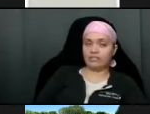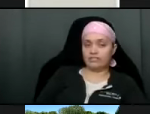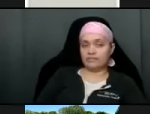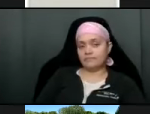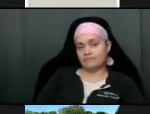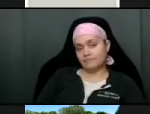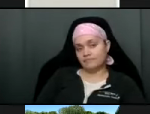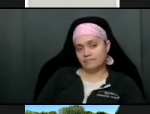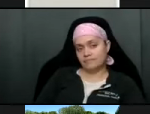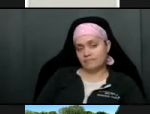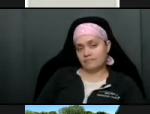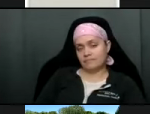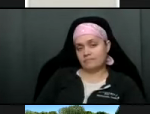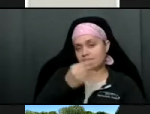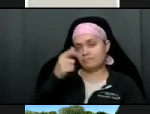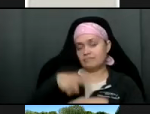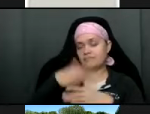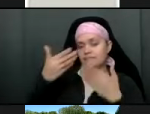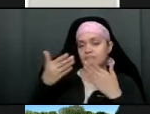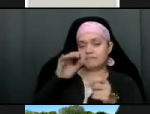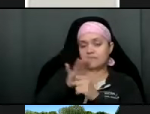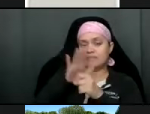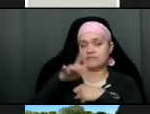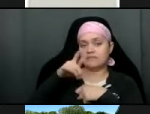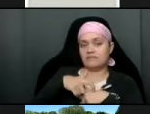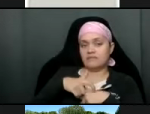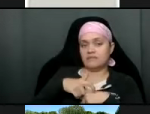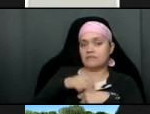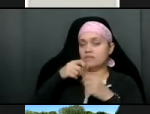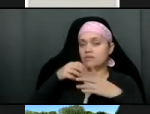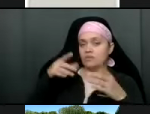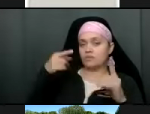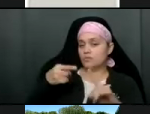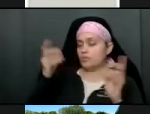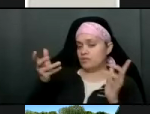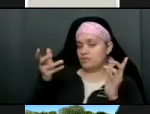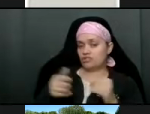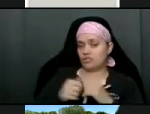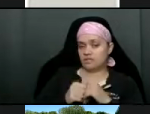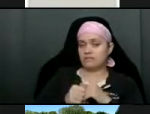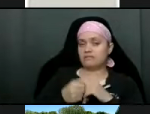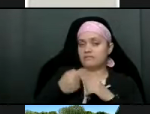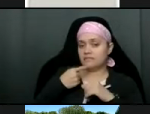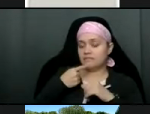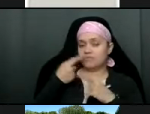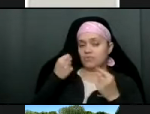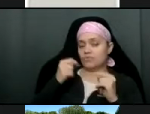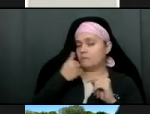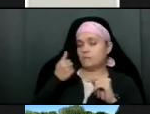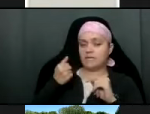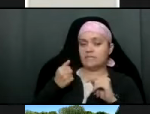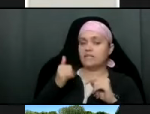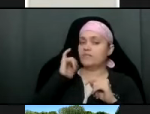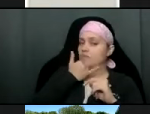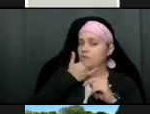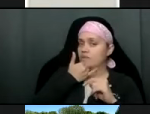And as I've said a number of times, maybe now enough times, you don't lose points in the chat. So just give it your best shot. And if you're wrong,